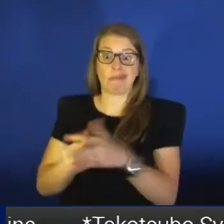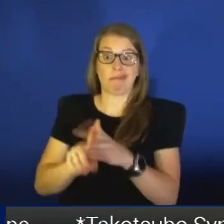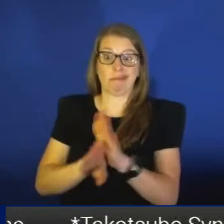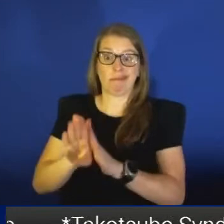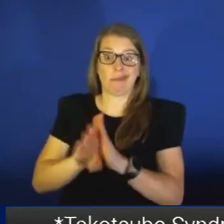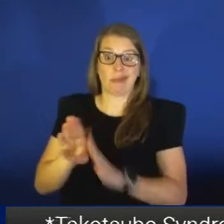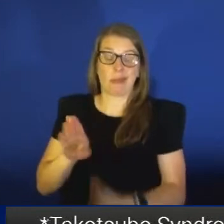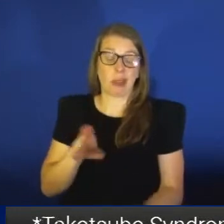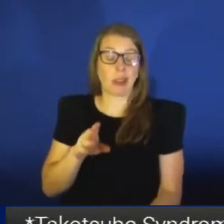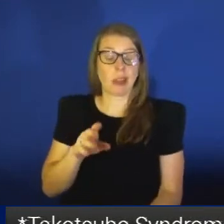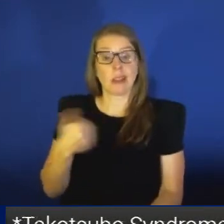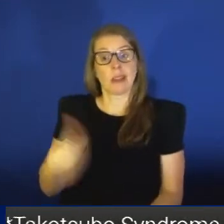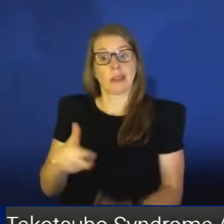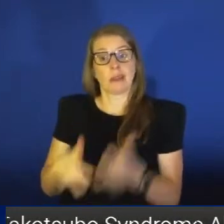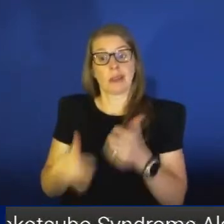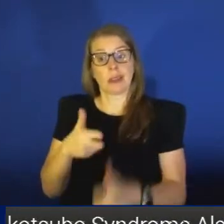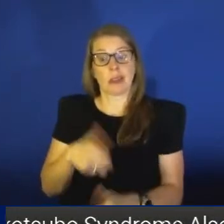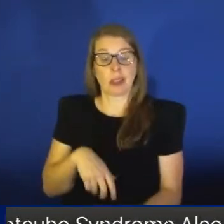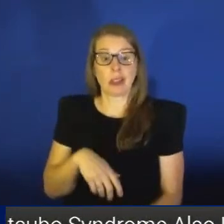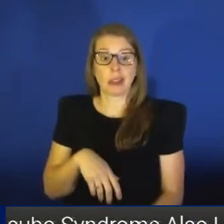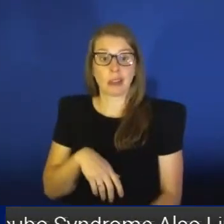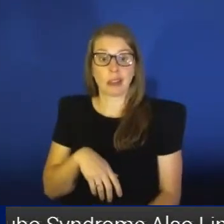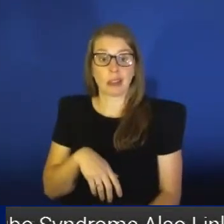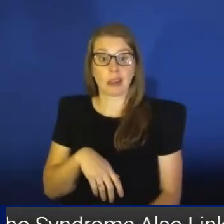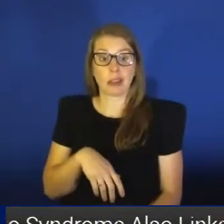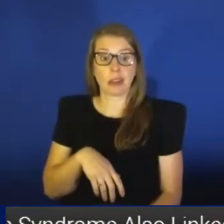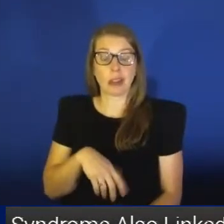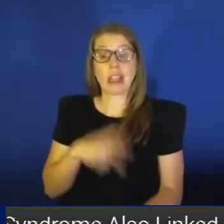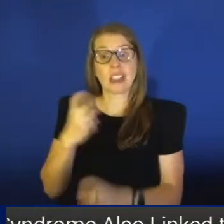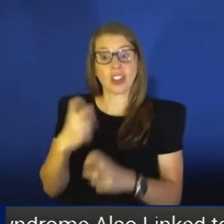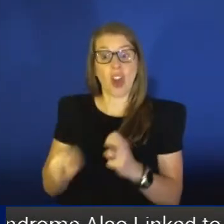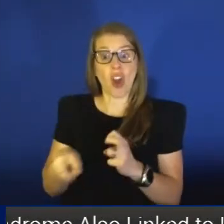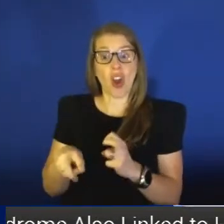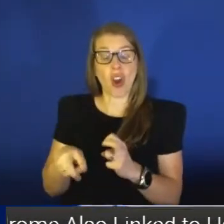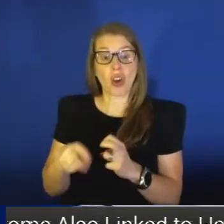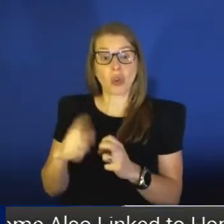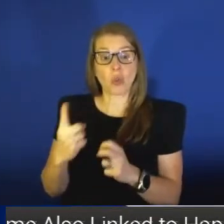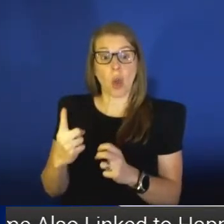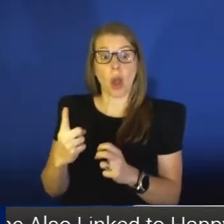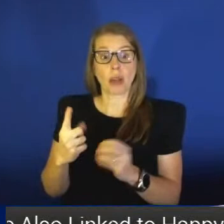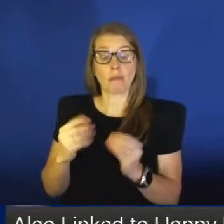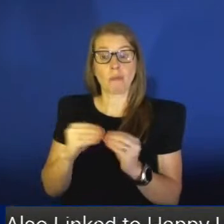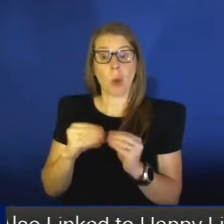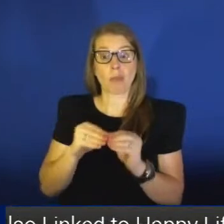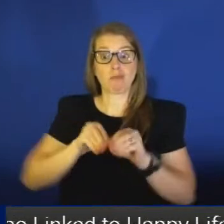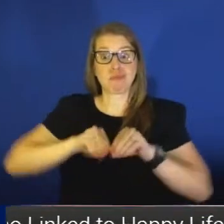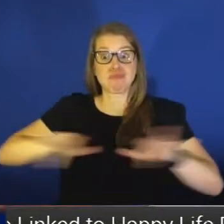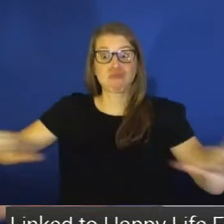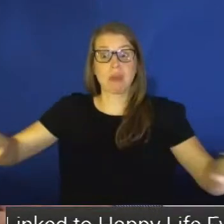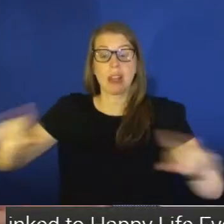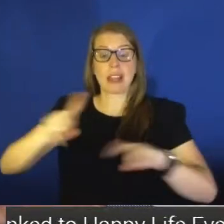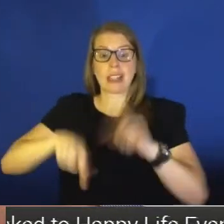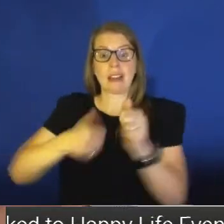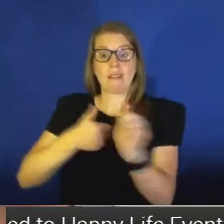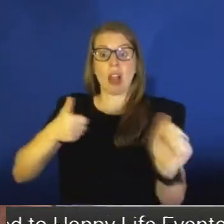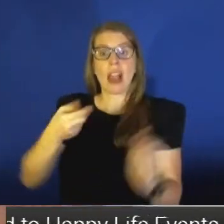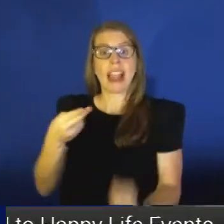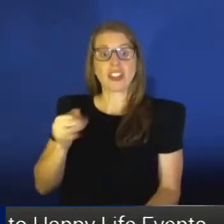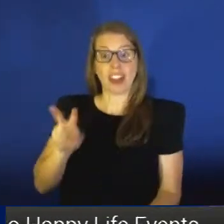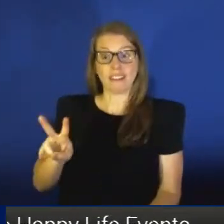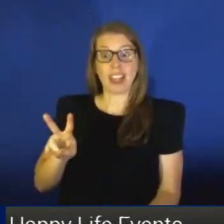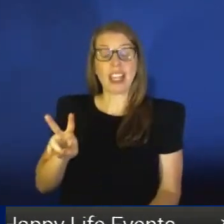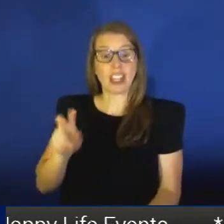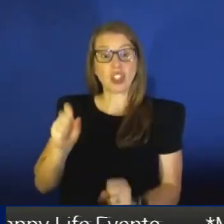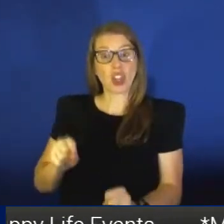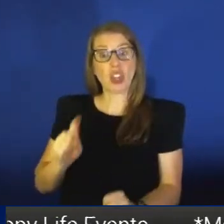difficult. I think this is and it's a harder one because it's more far-reaching, and you can't get away from it. In HIV, you could go home, and